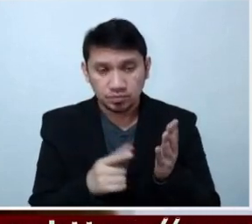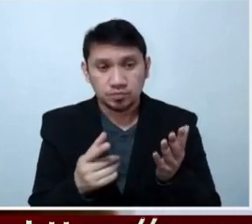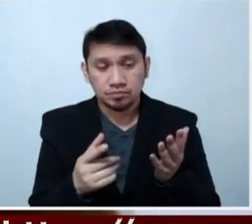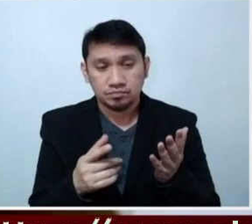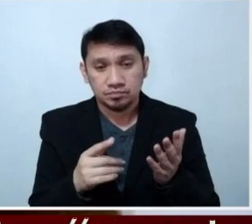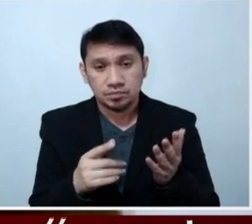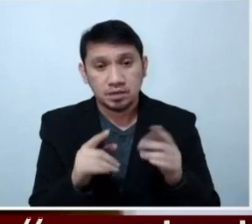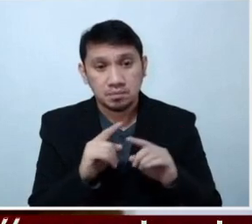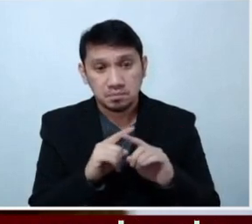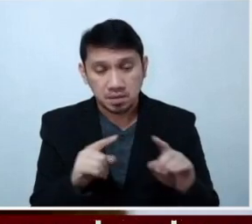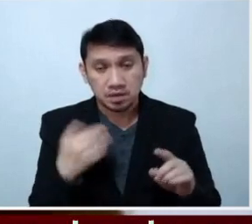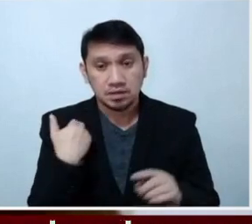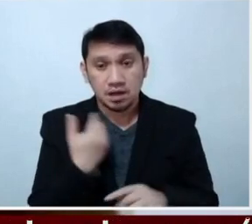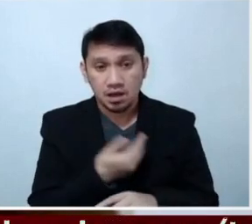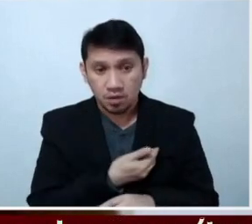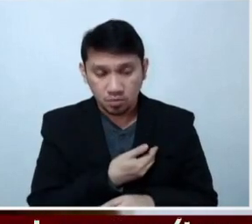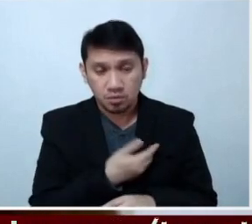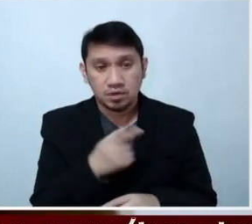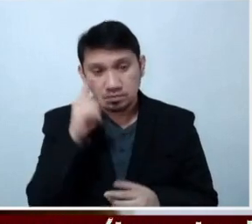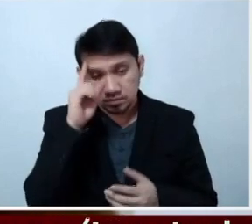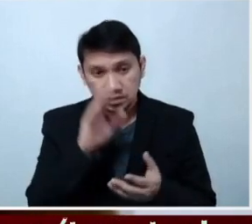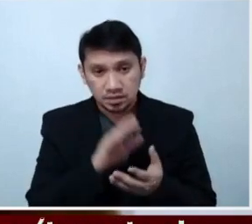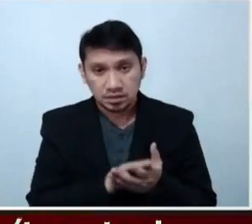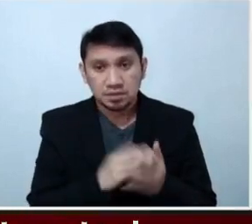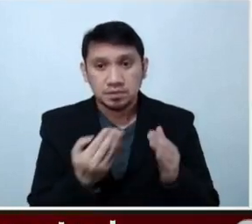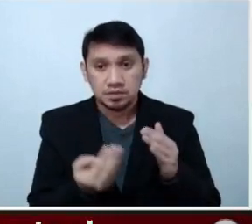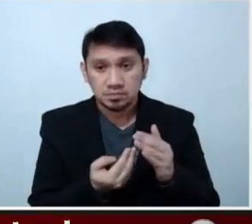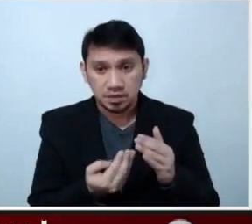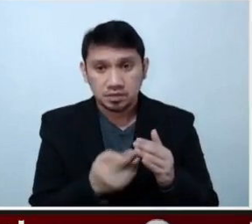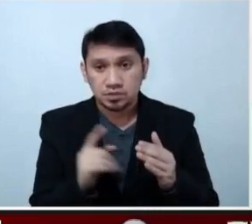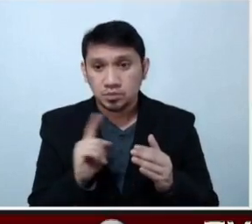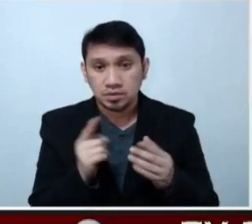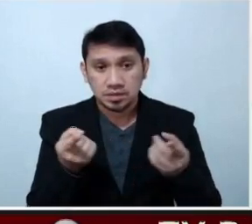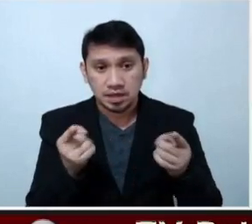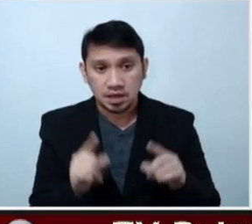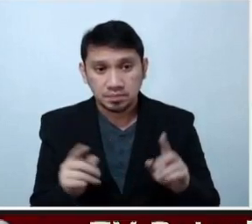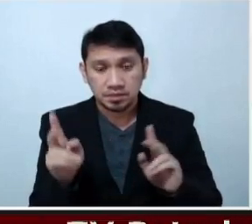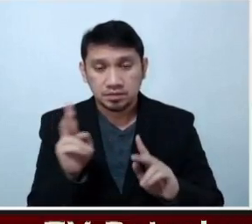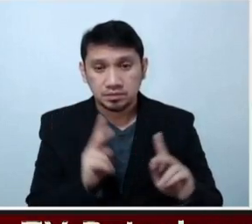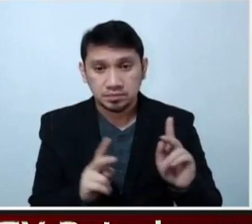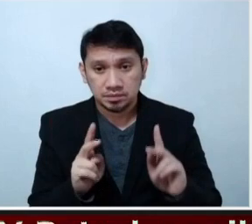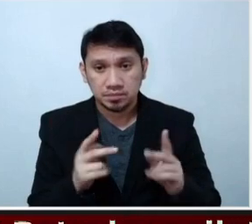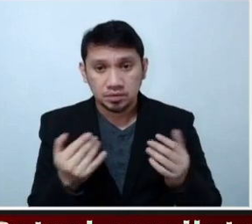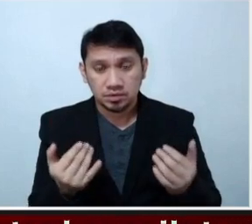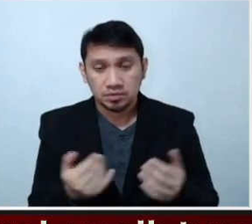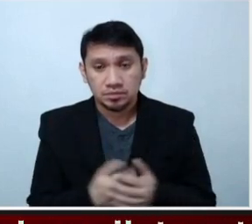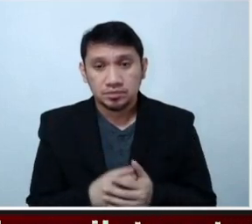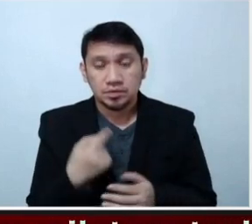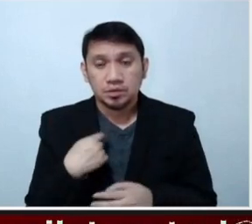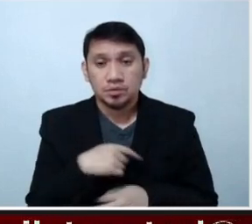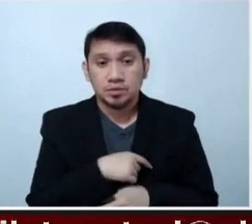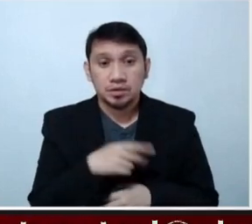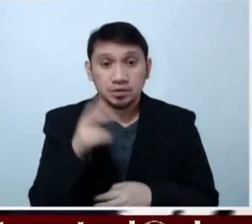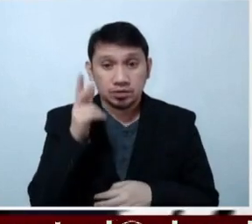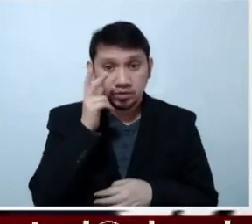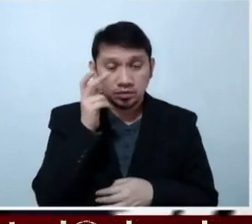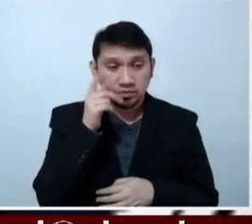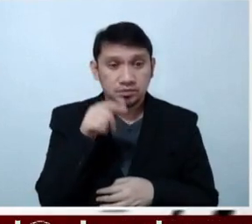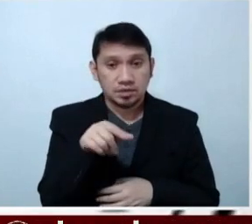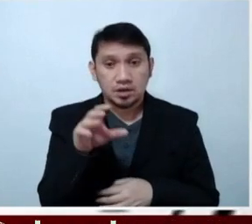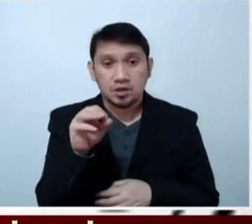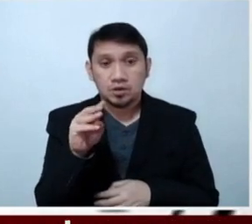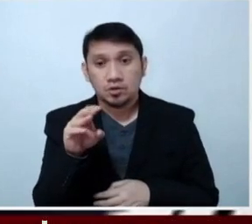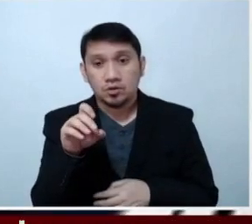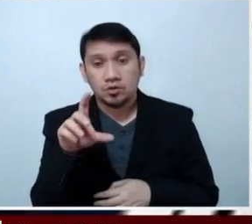our position is based on what is happening on the ground. You know, we have already heard the COMELEC on the